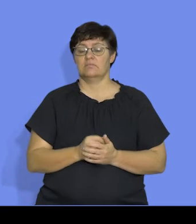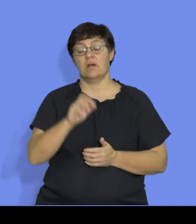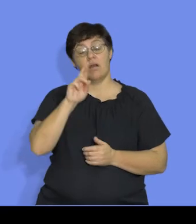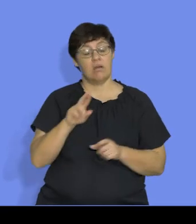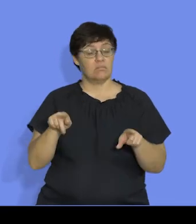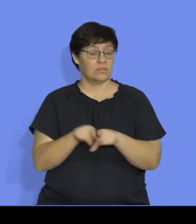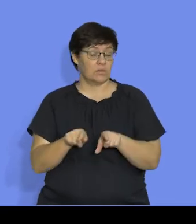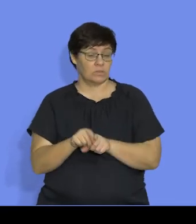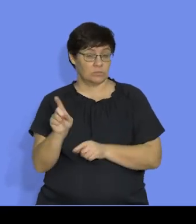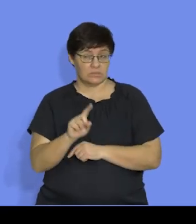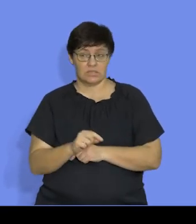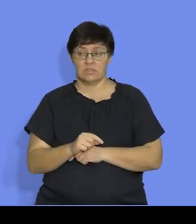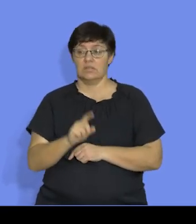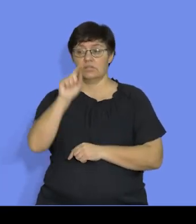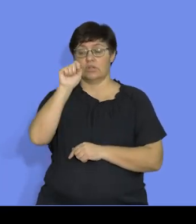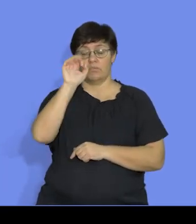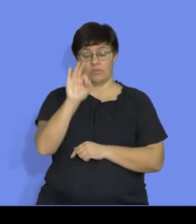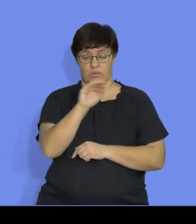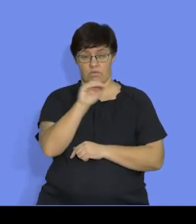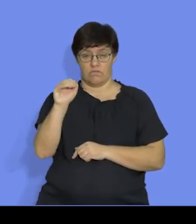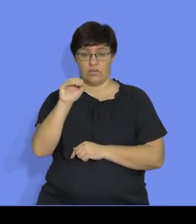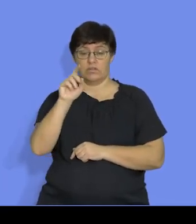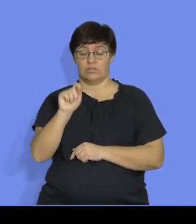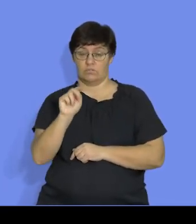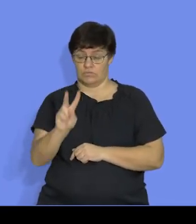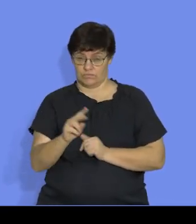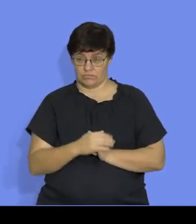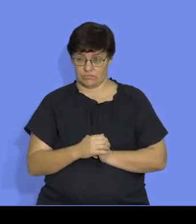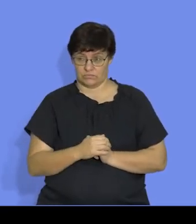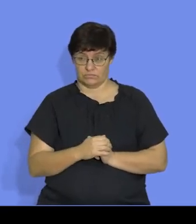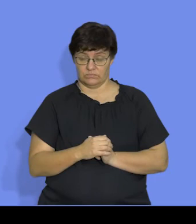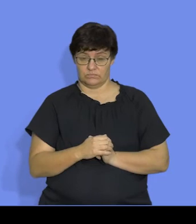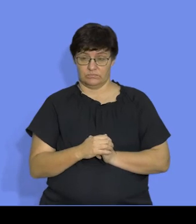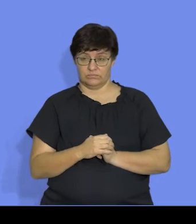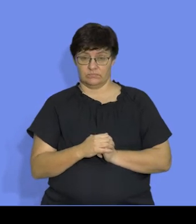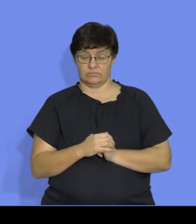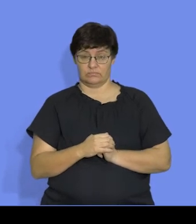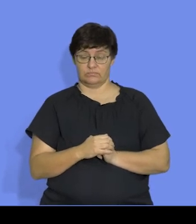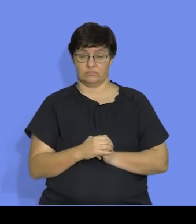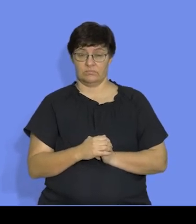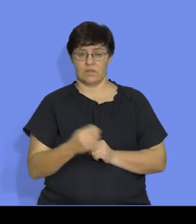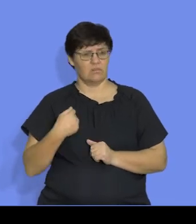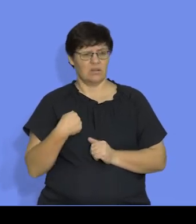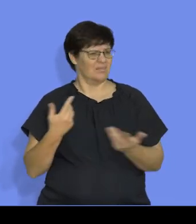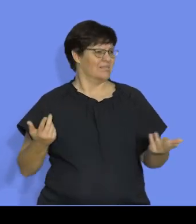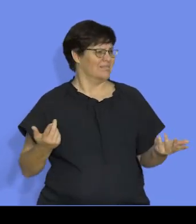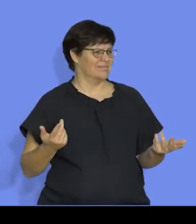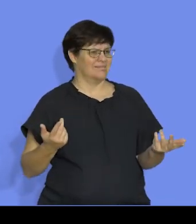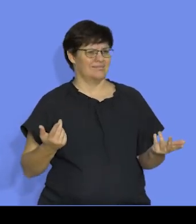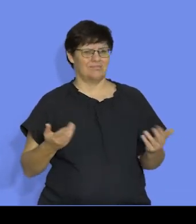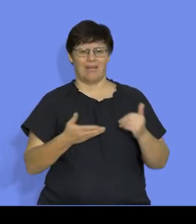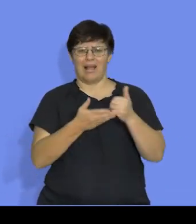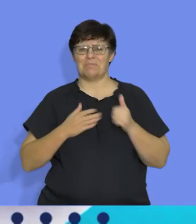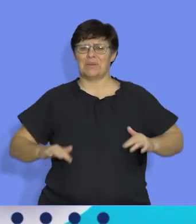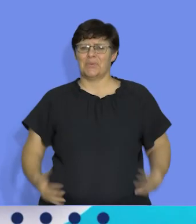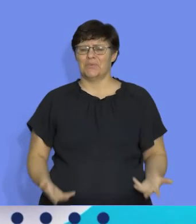equal to term 3 over term 2. Now, if you're wondering, how is this going to help